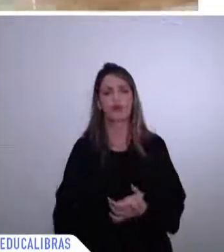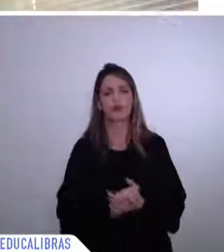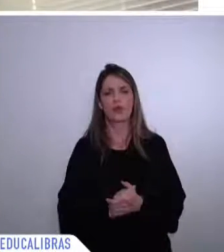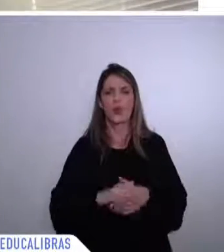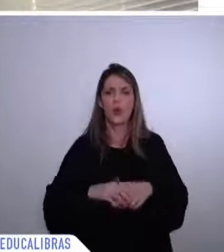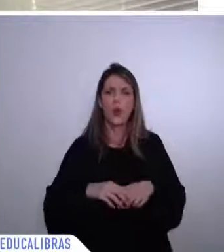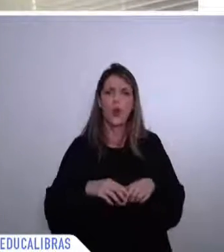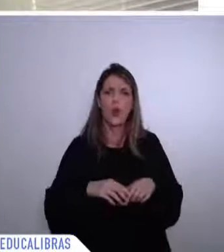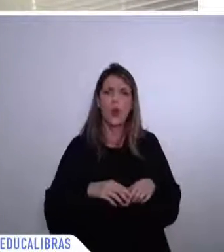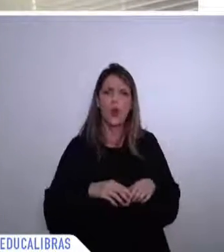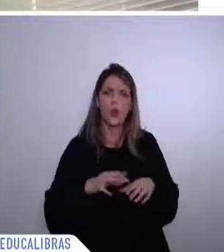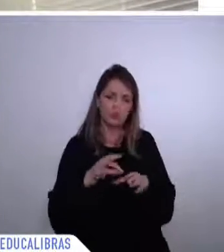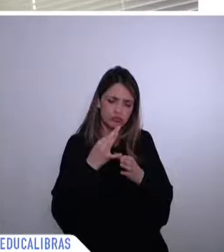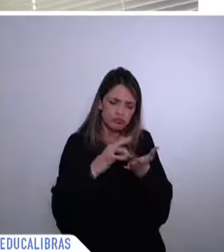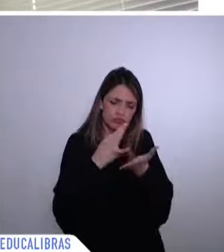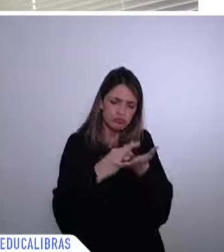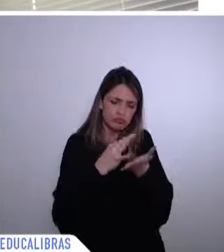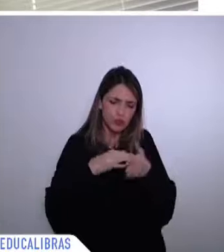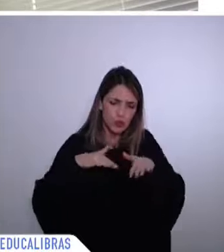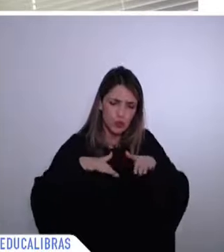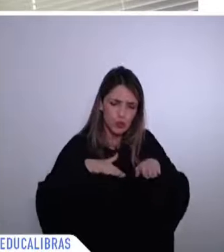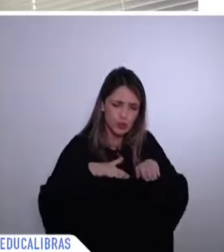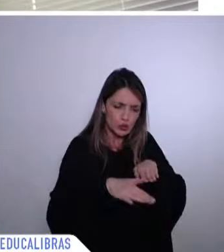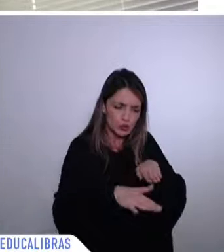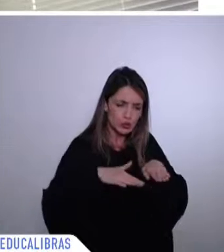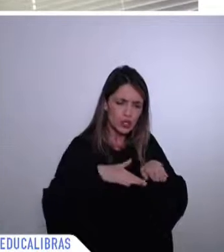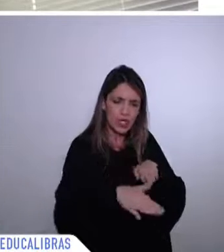kind of association of laborers, like